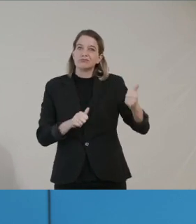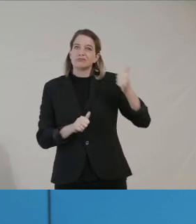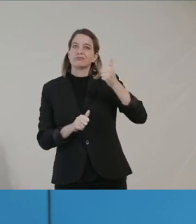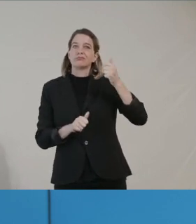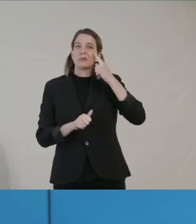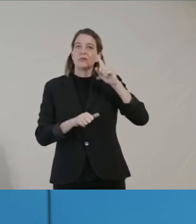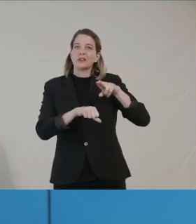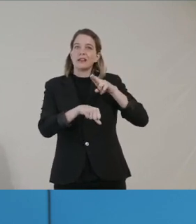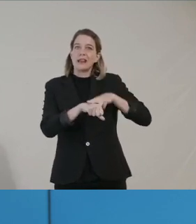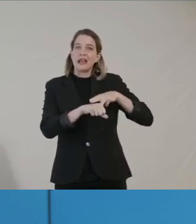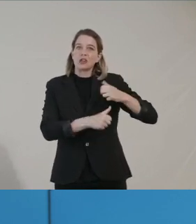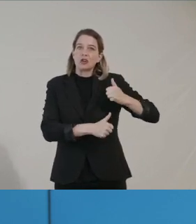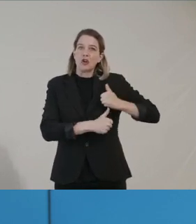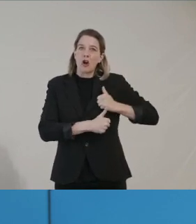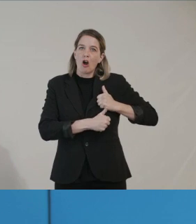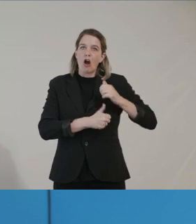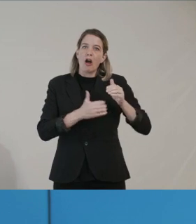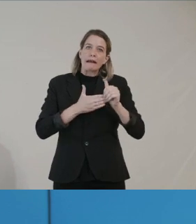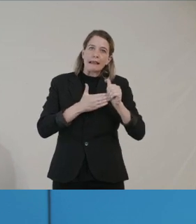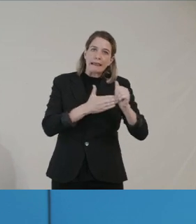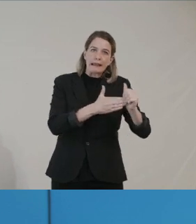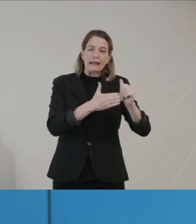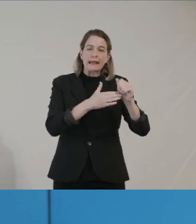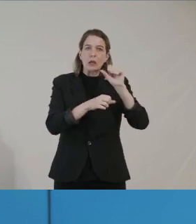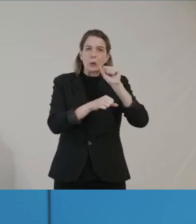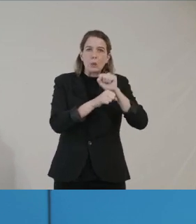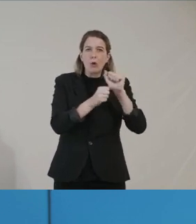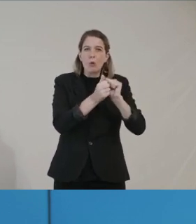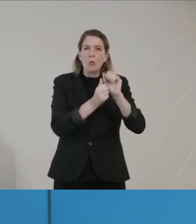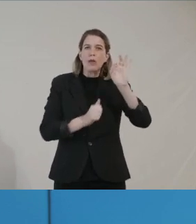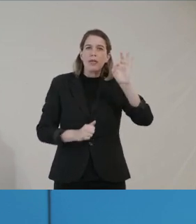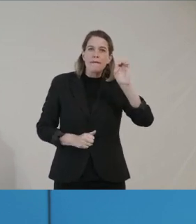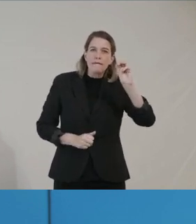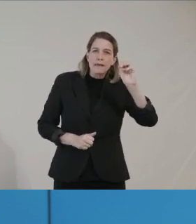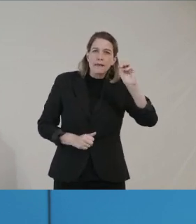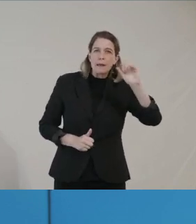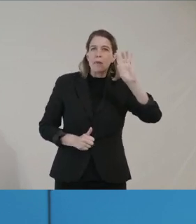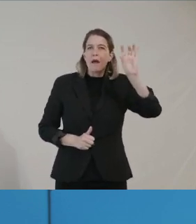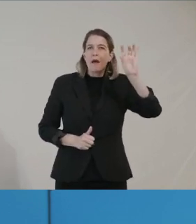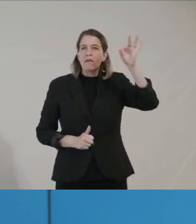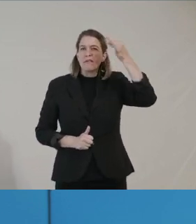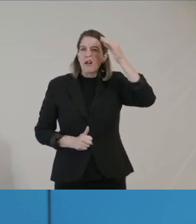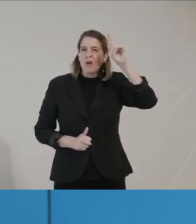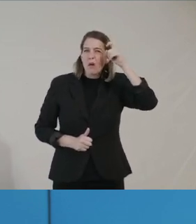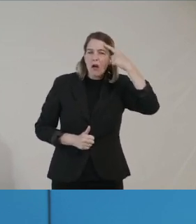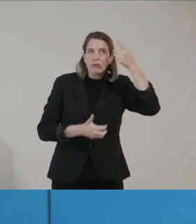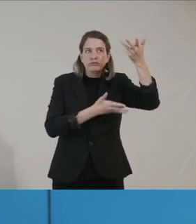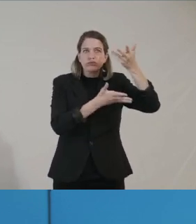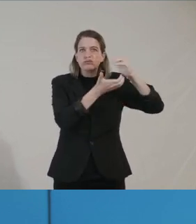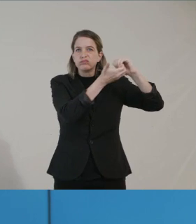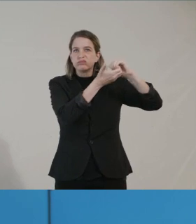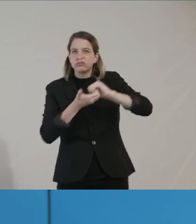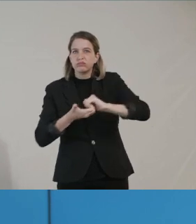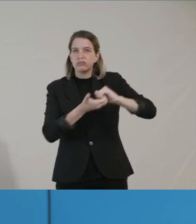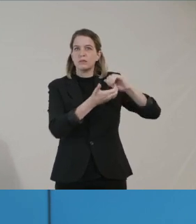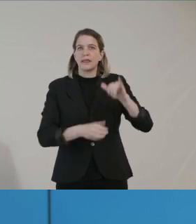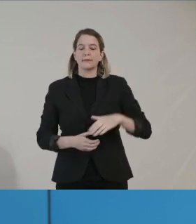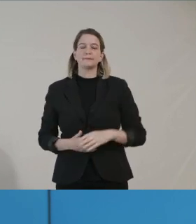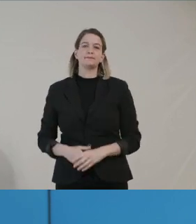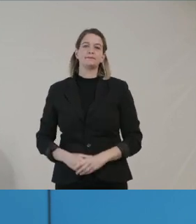and coordinating with FEMA and our federal partners. I want to begin by thanking